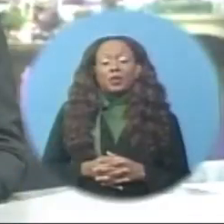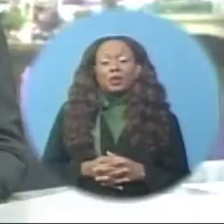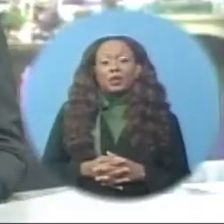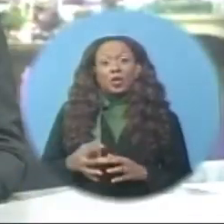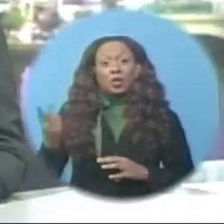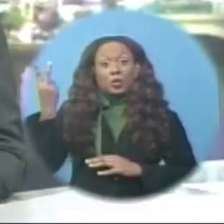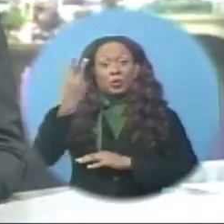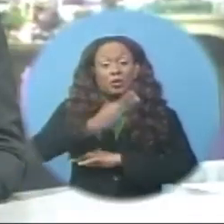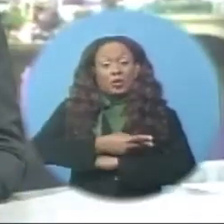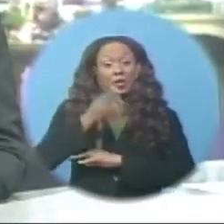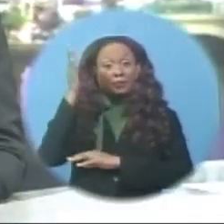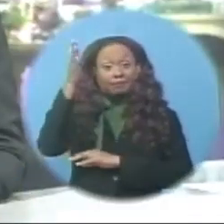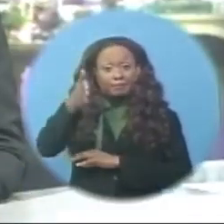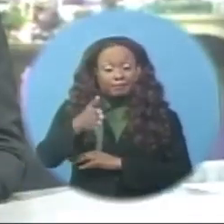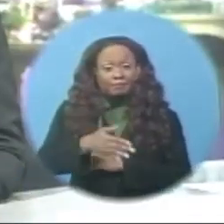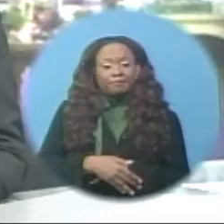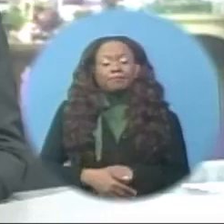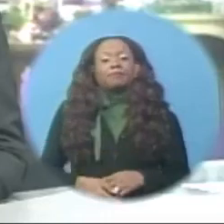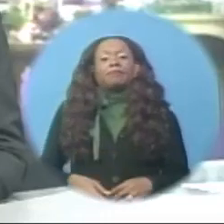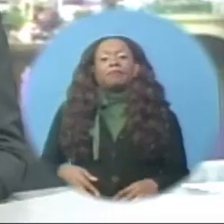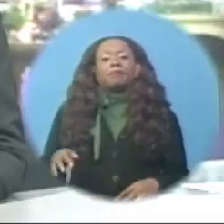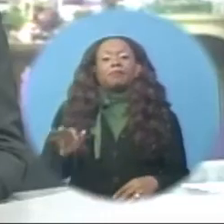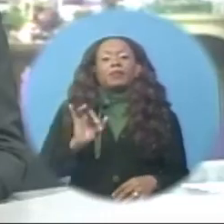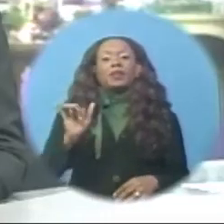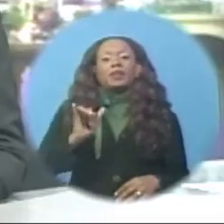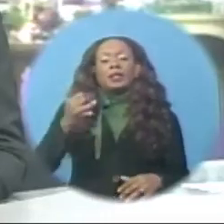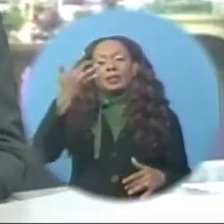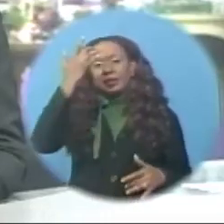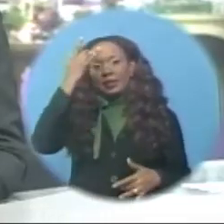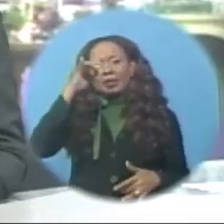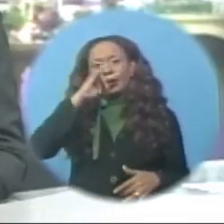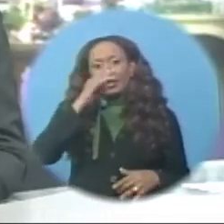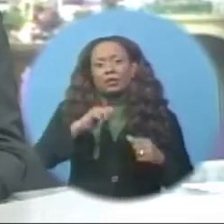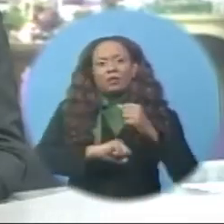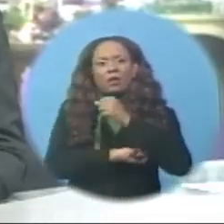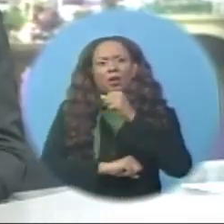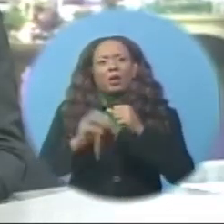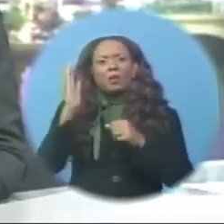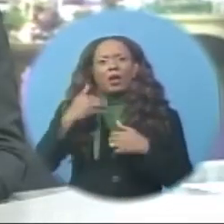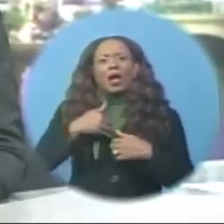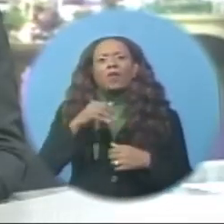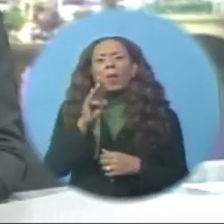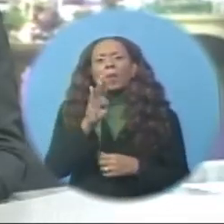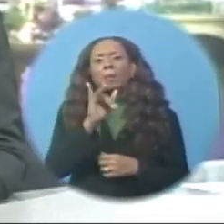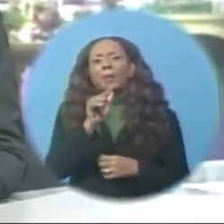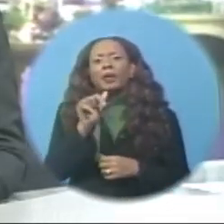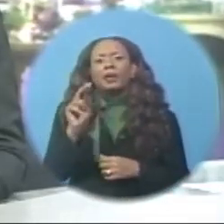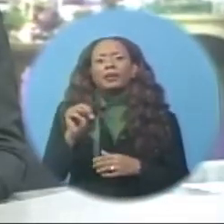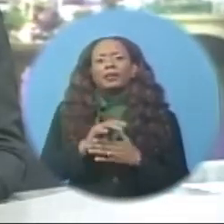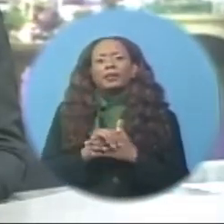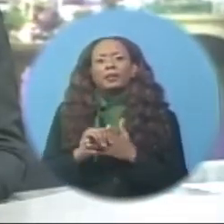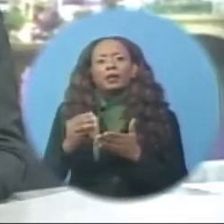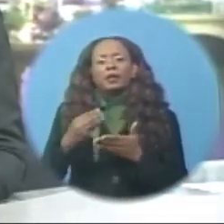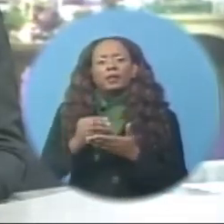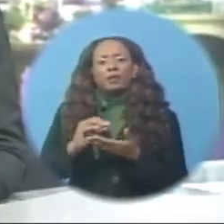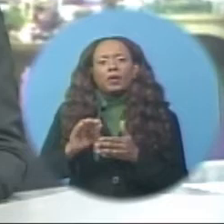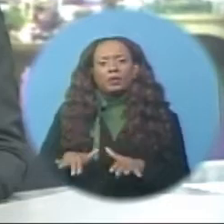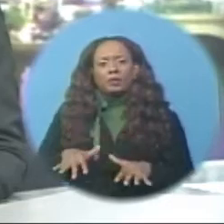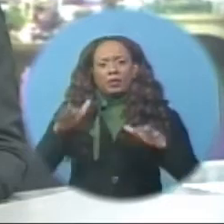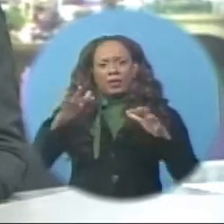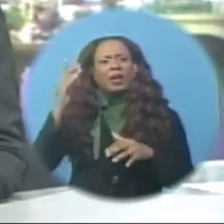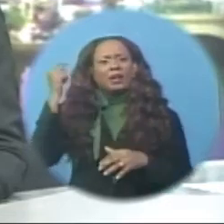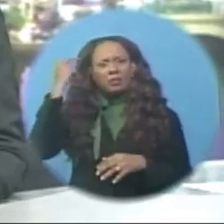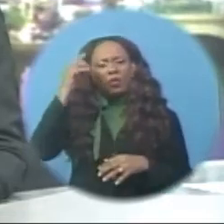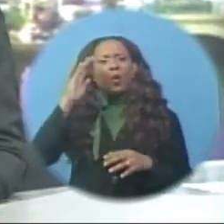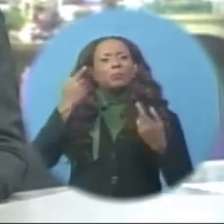And in another 2 days, the Sick Kids Foundation will be launching a $1 billion fundraiser, and Mr. Gerard is optimistic it will be